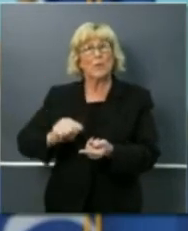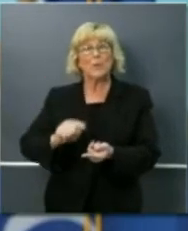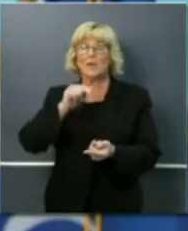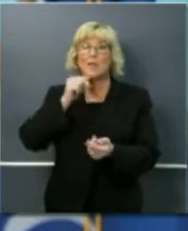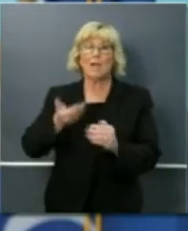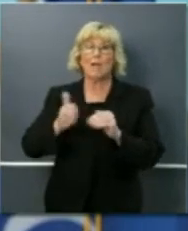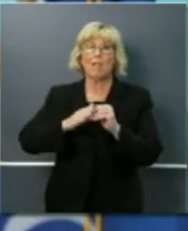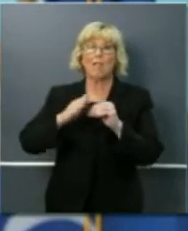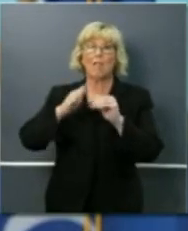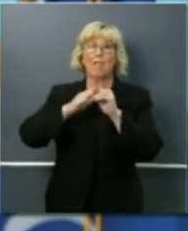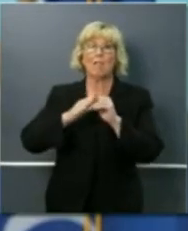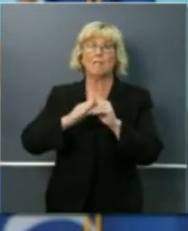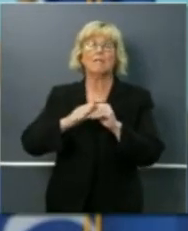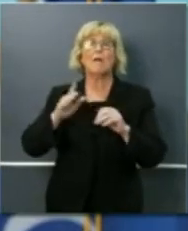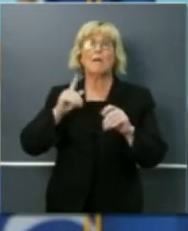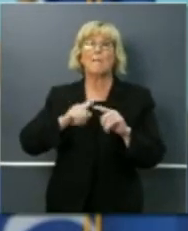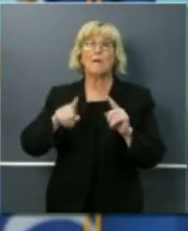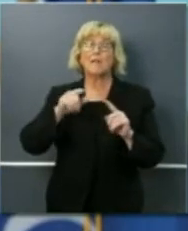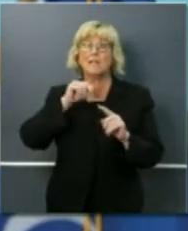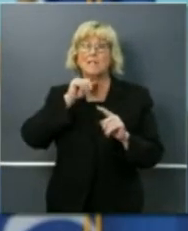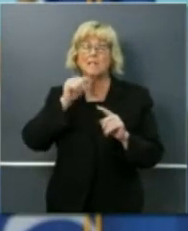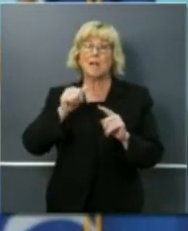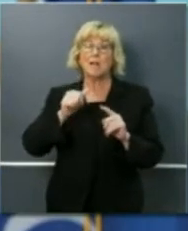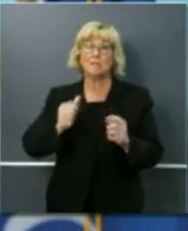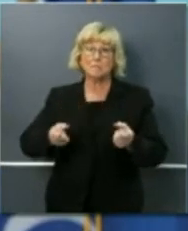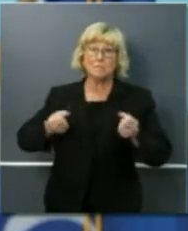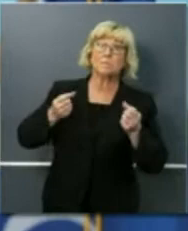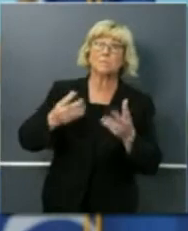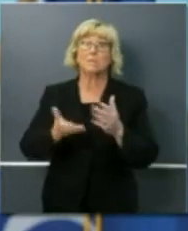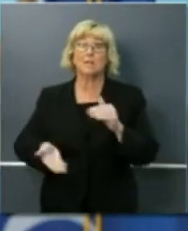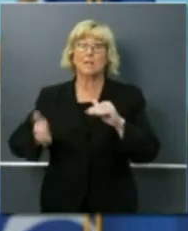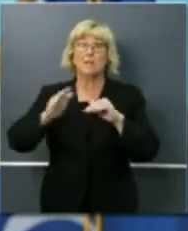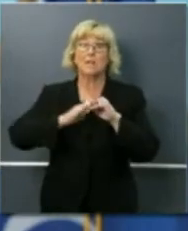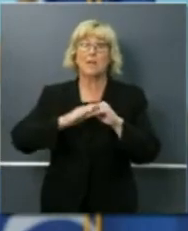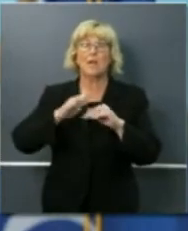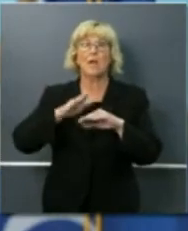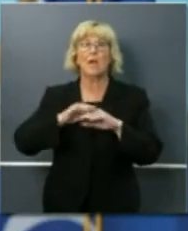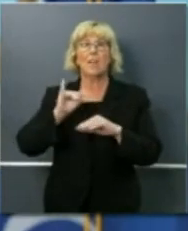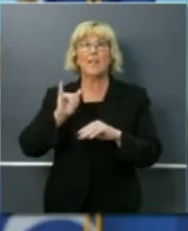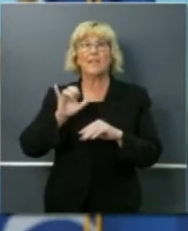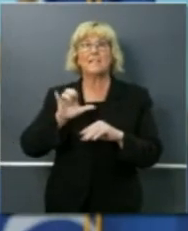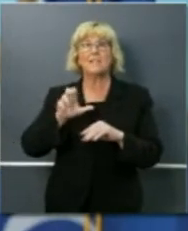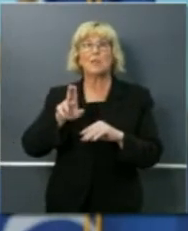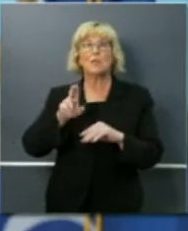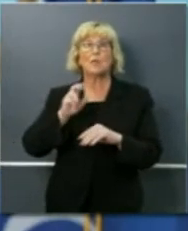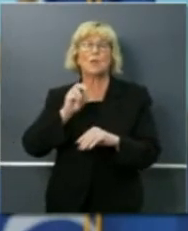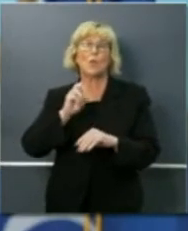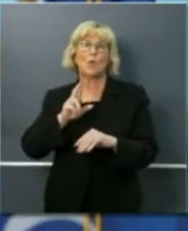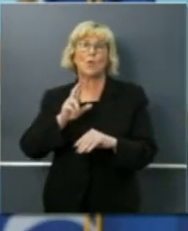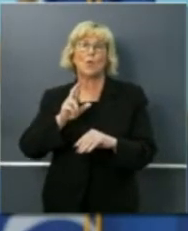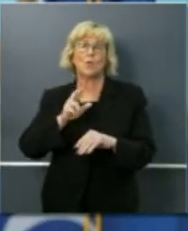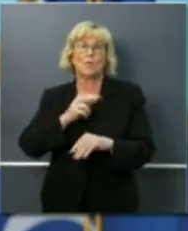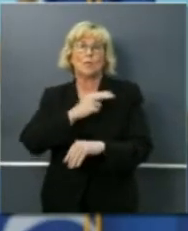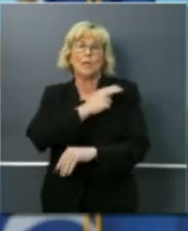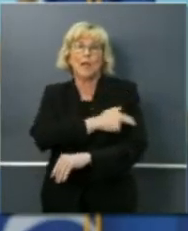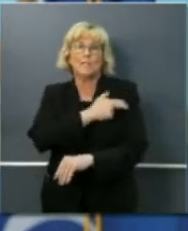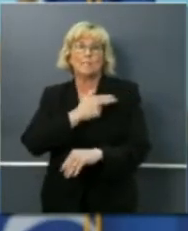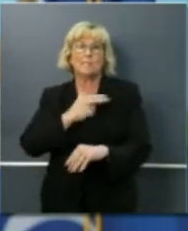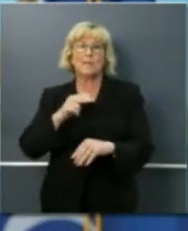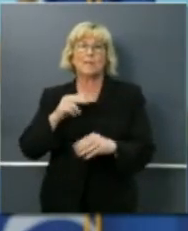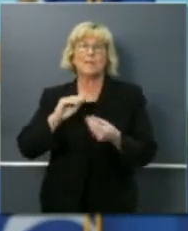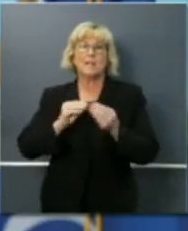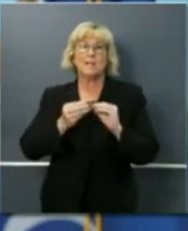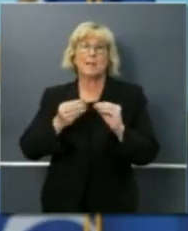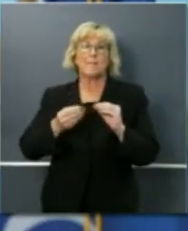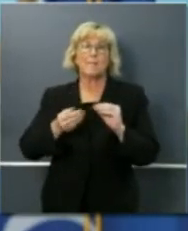But these are not the double-digit increases we're seeing in hospitalization rates or ICU rates that we saw even a week or so ago. That's not